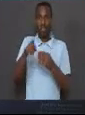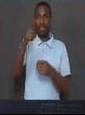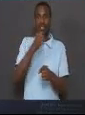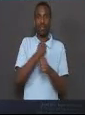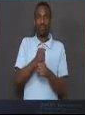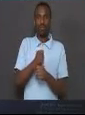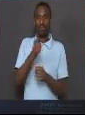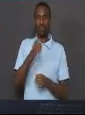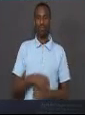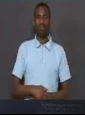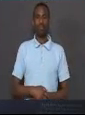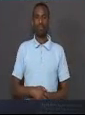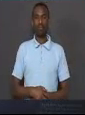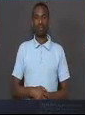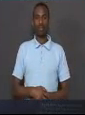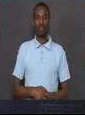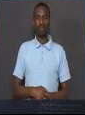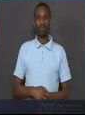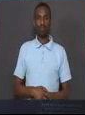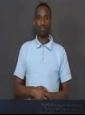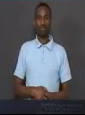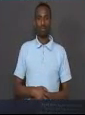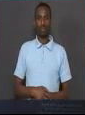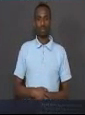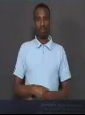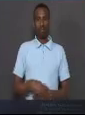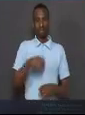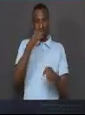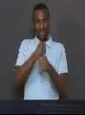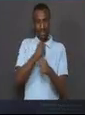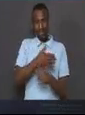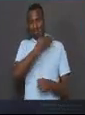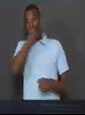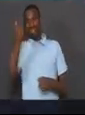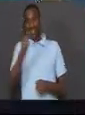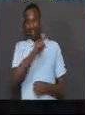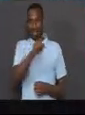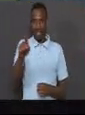time. Do your best, and I will see you in a few minutes.